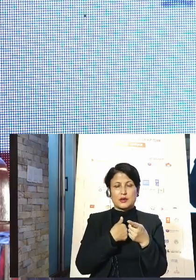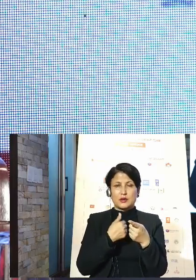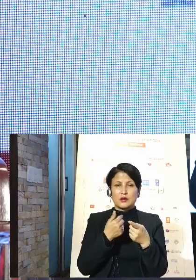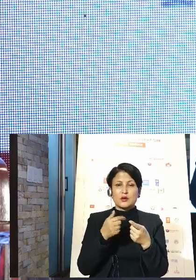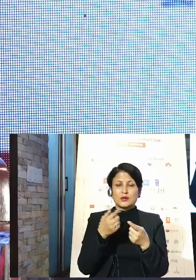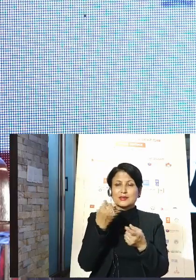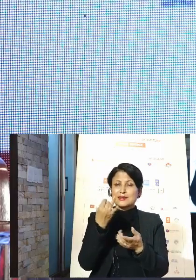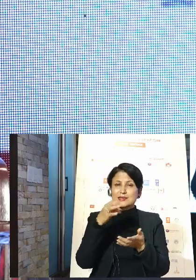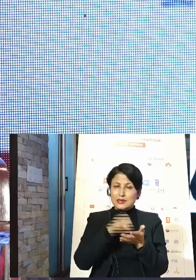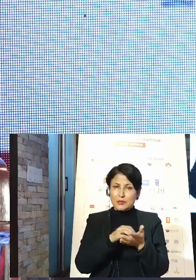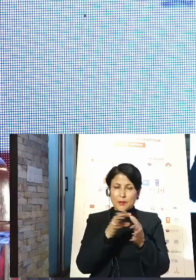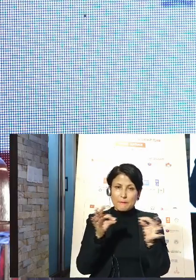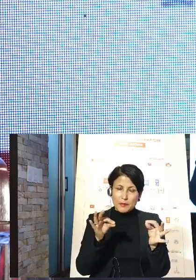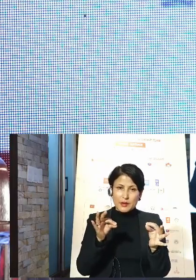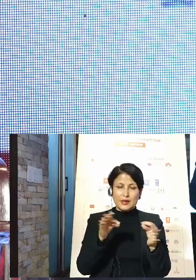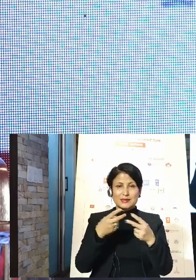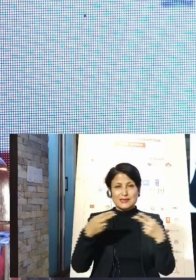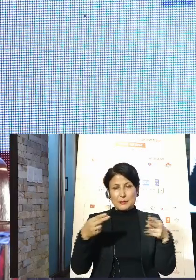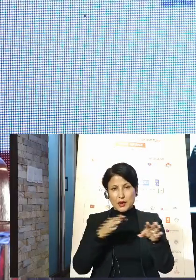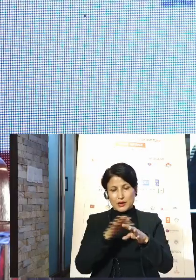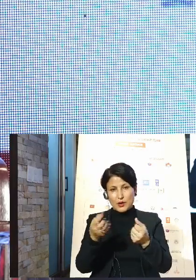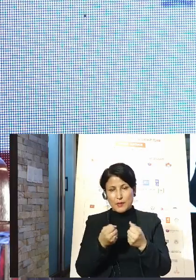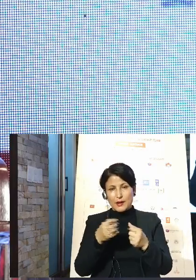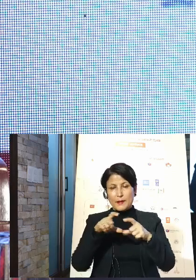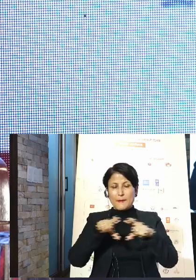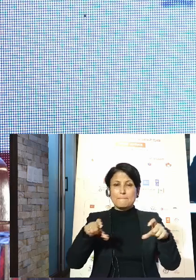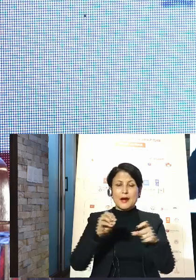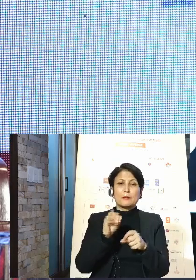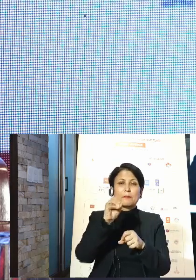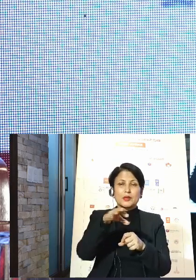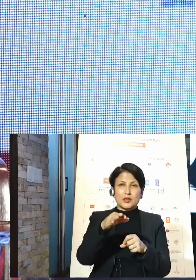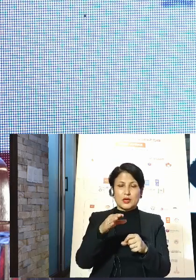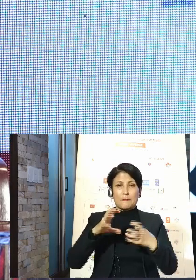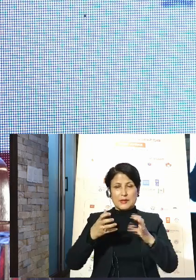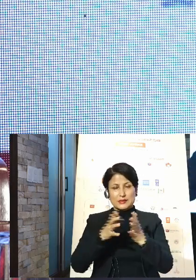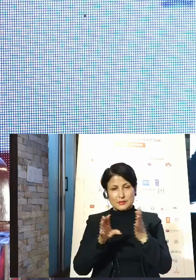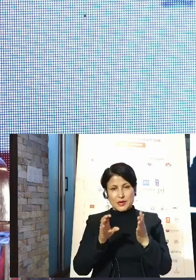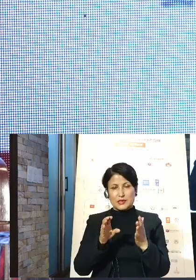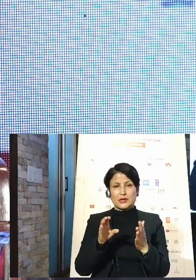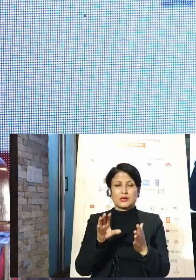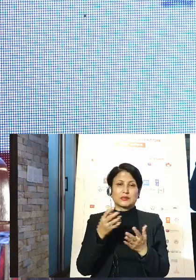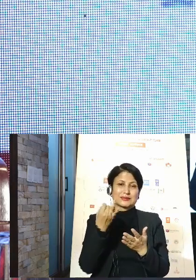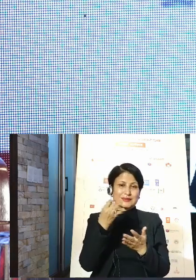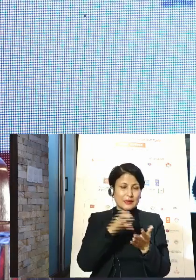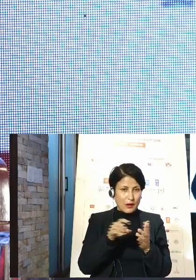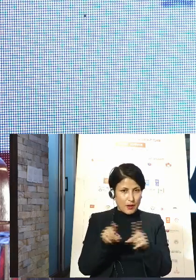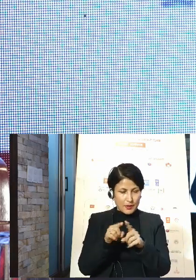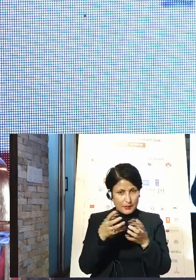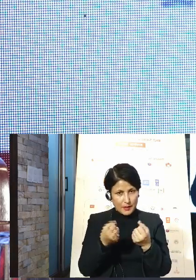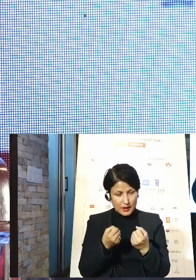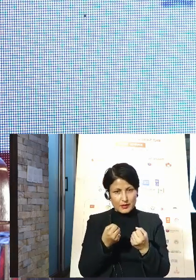and pads in public toilets. So I'm trying to also analyze the design of the